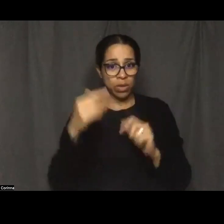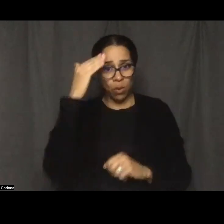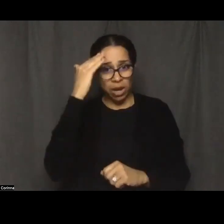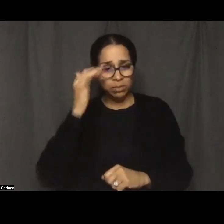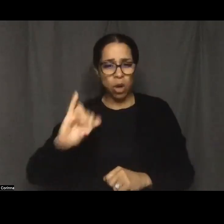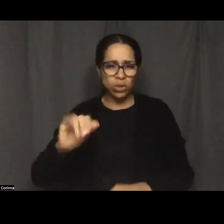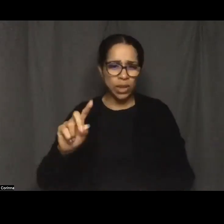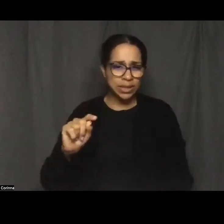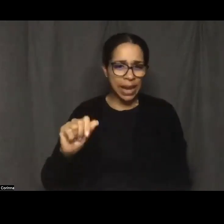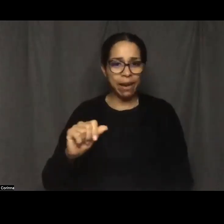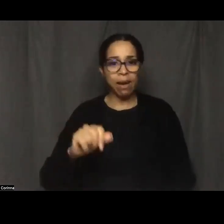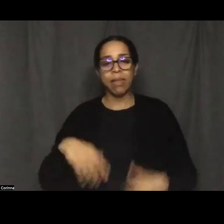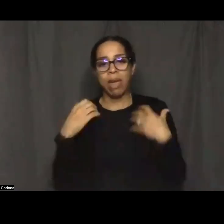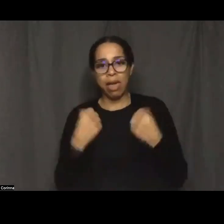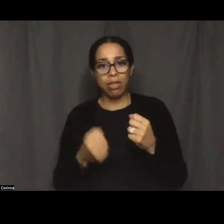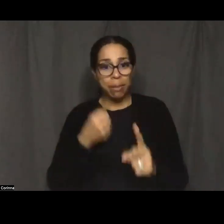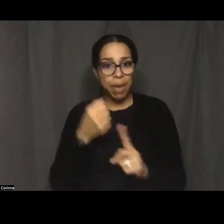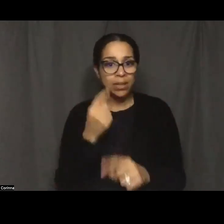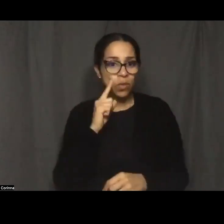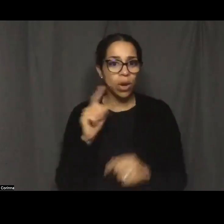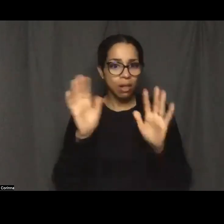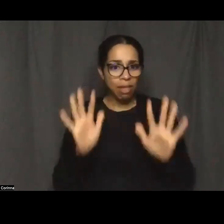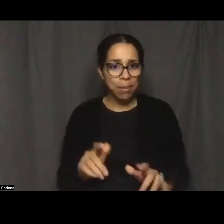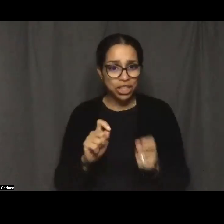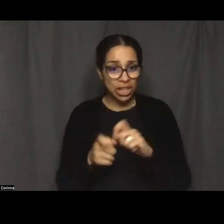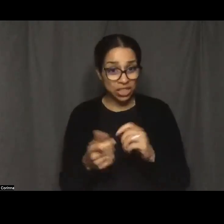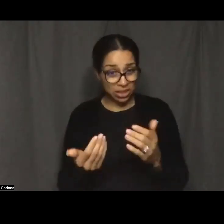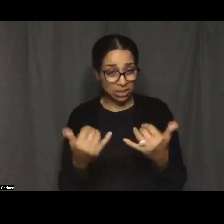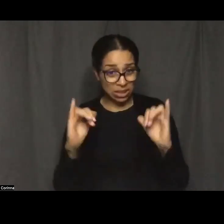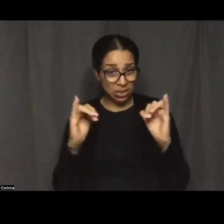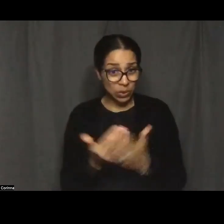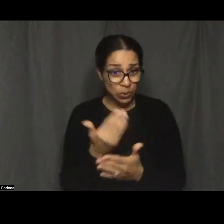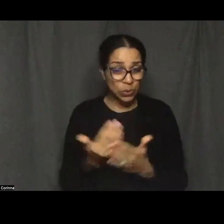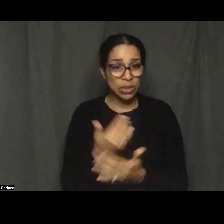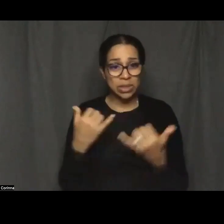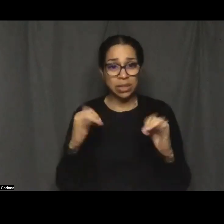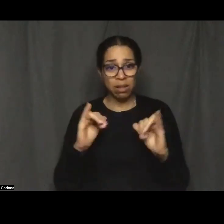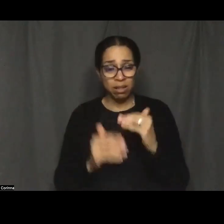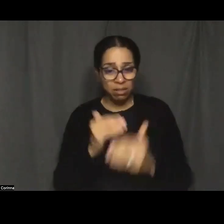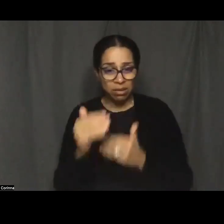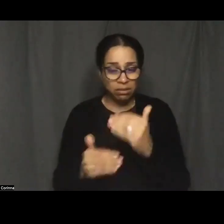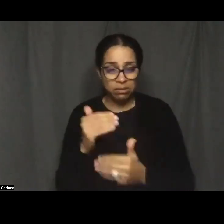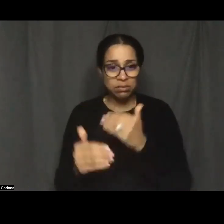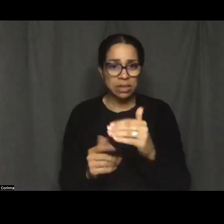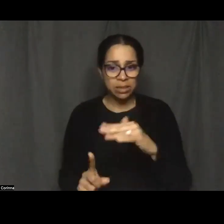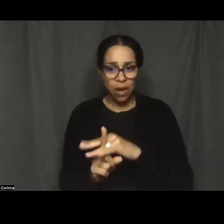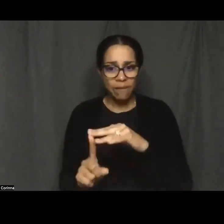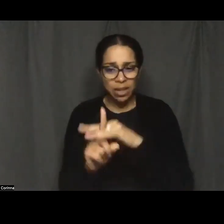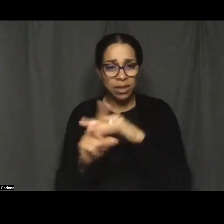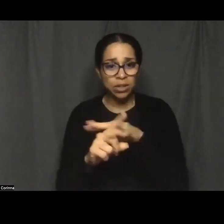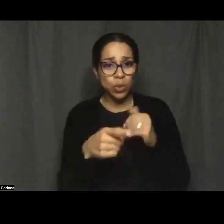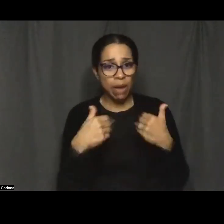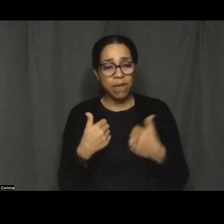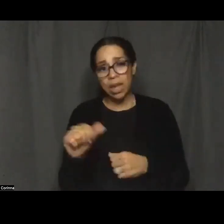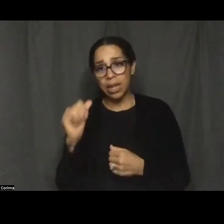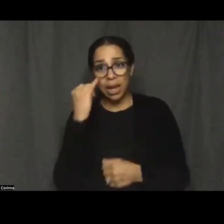due to climate change is still new and still evolving? So do you have any insight on that as far as next steps? Are